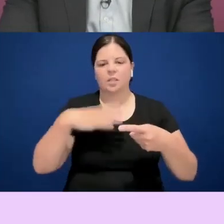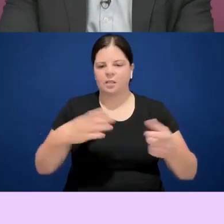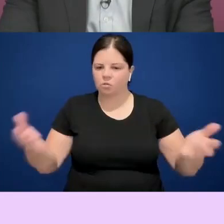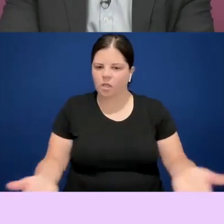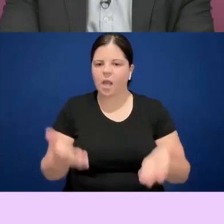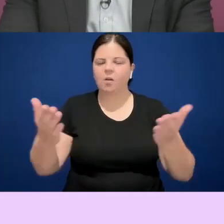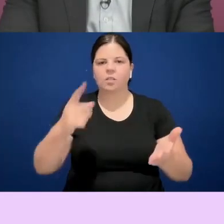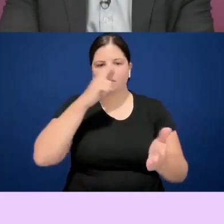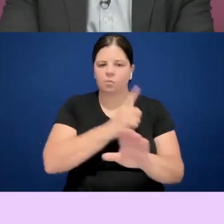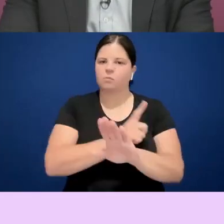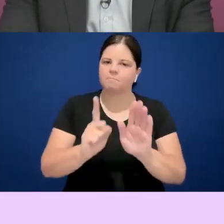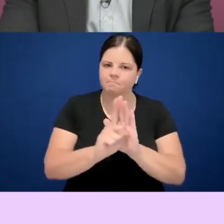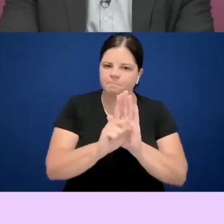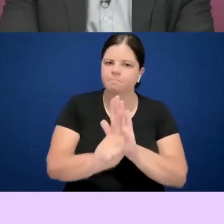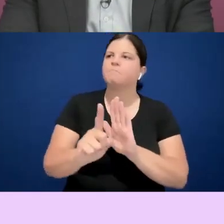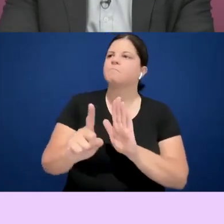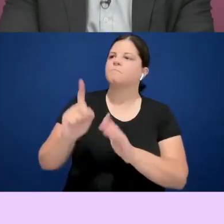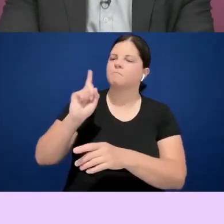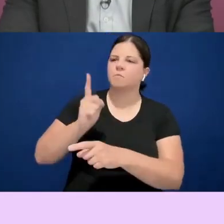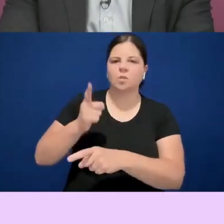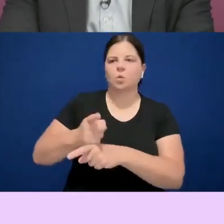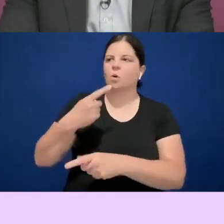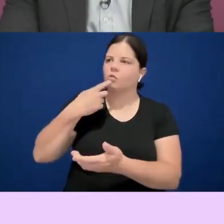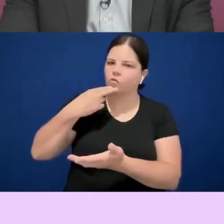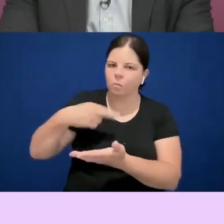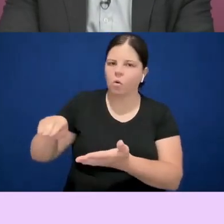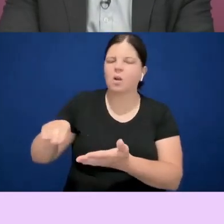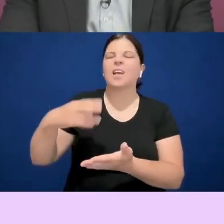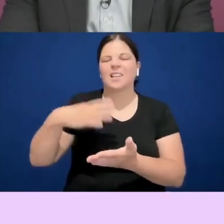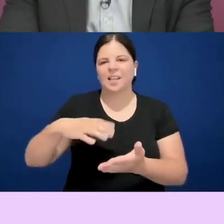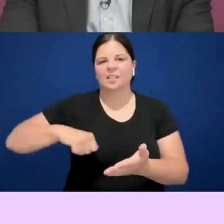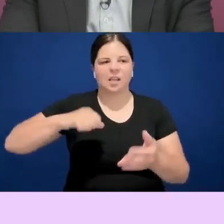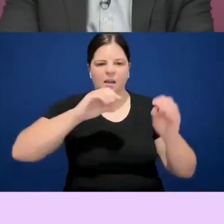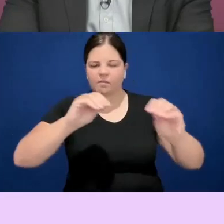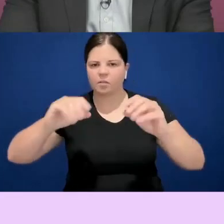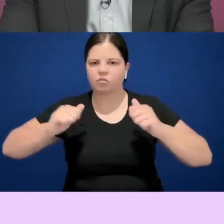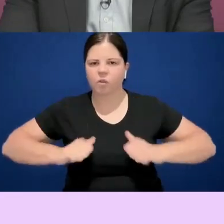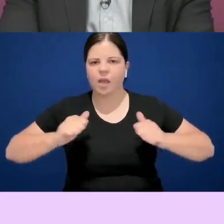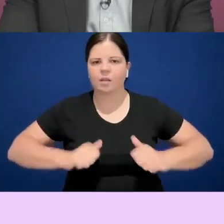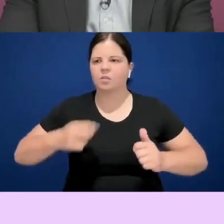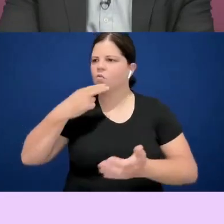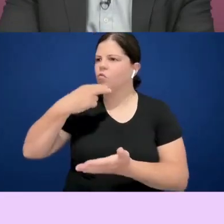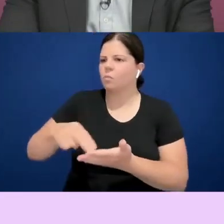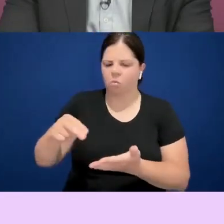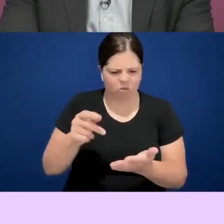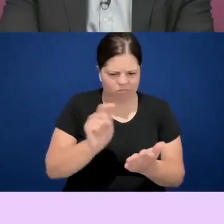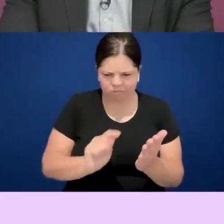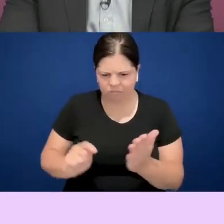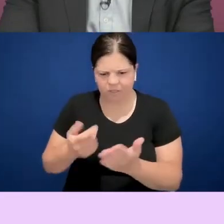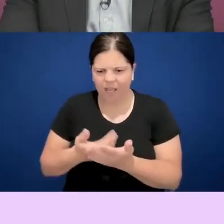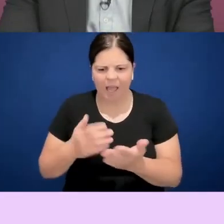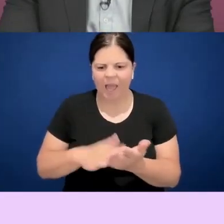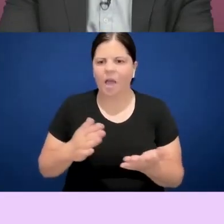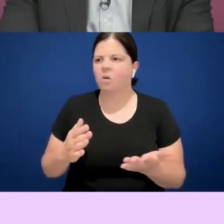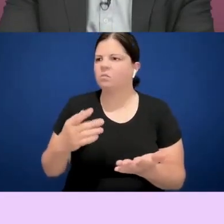through enhanced staff training, building confidence in how to make a report, who to, and the protections available for